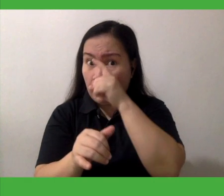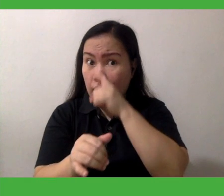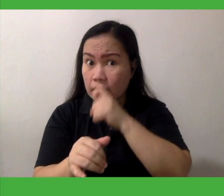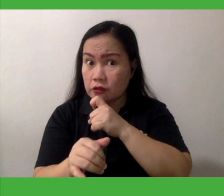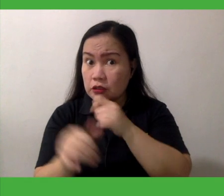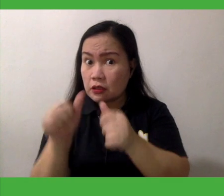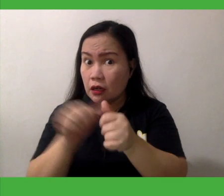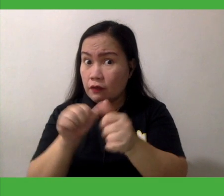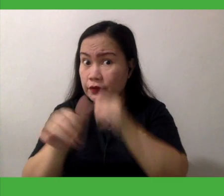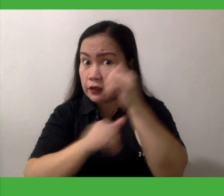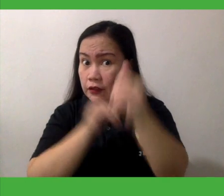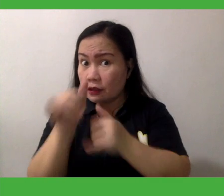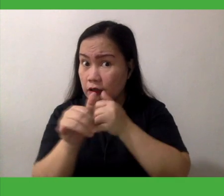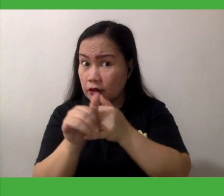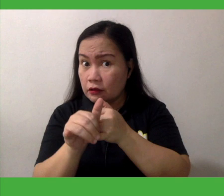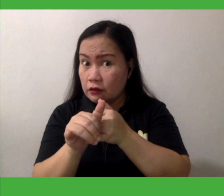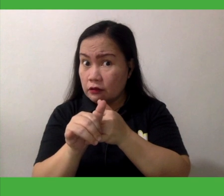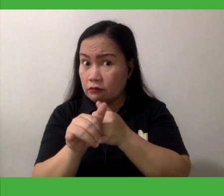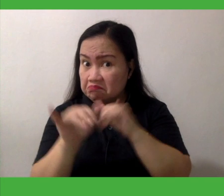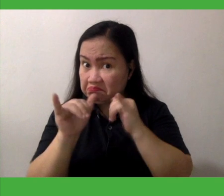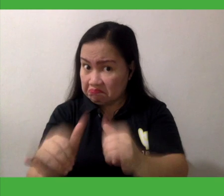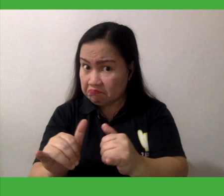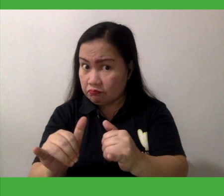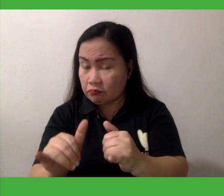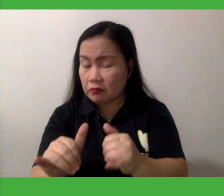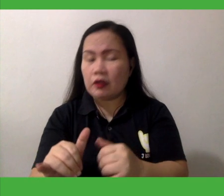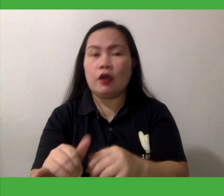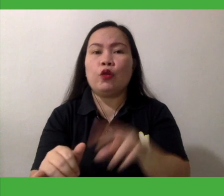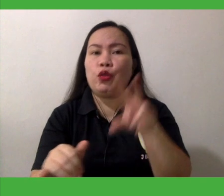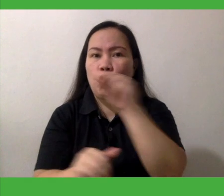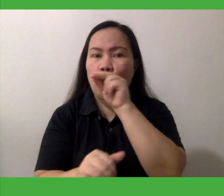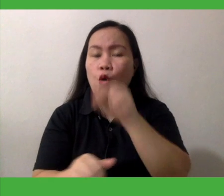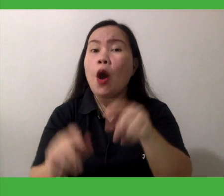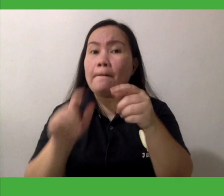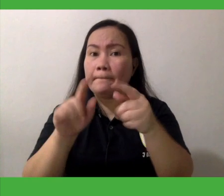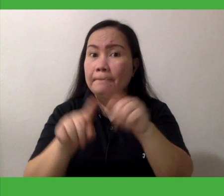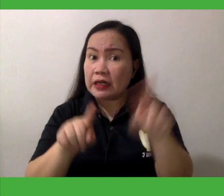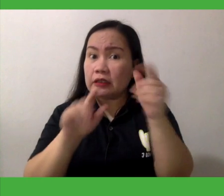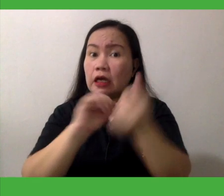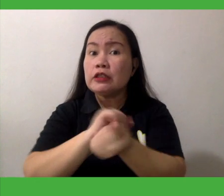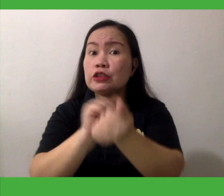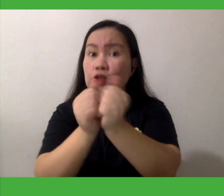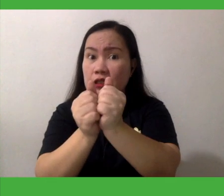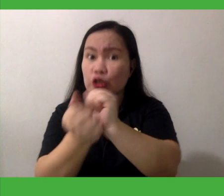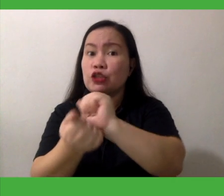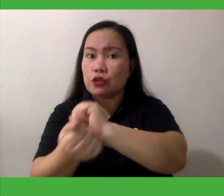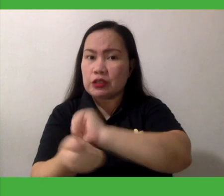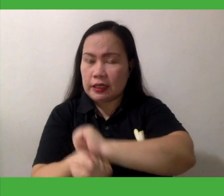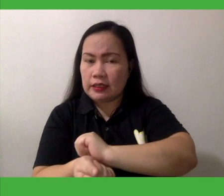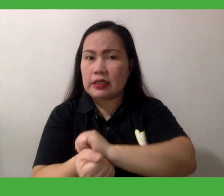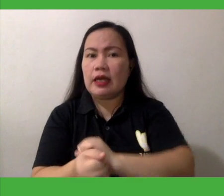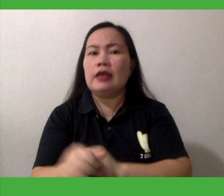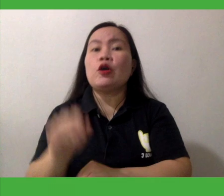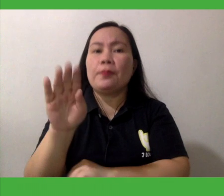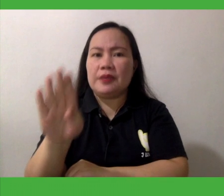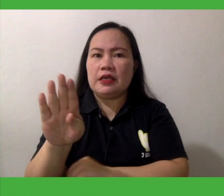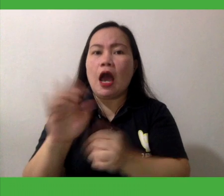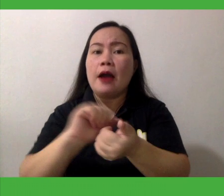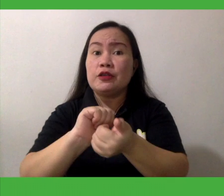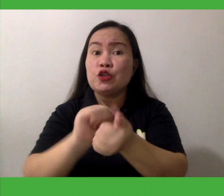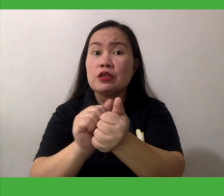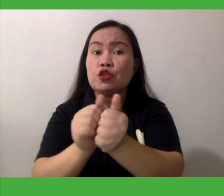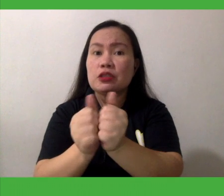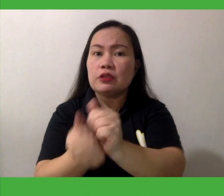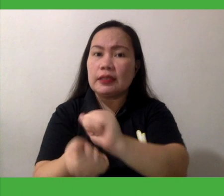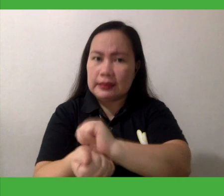age ba, kada taon yun pa rin? Diba nagbabago siya? So, siguro pwede yun sa column B. Kasi